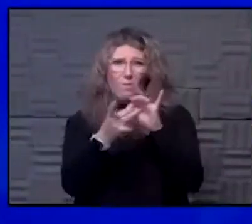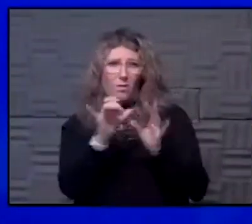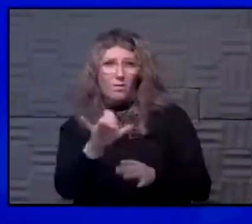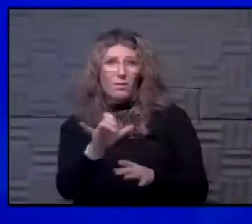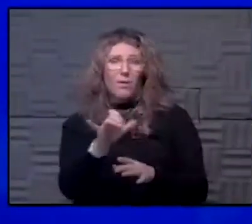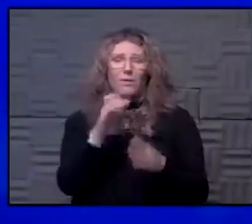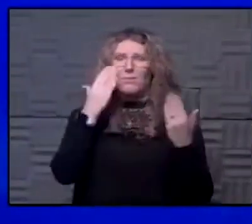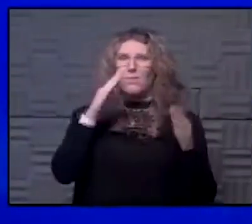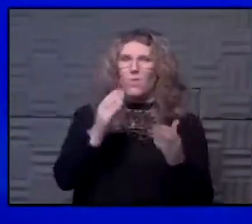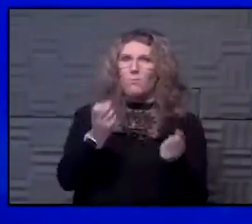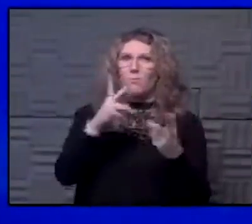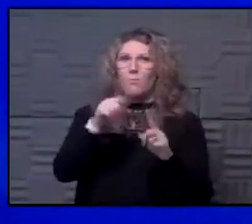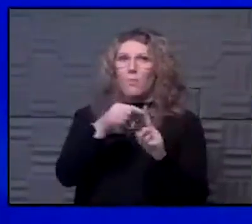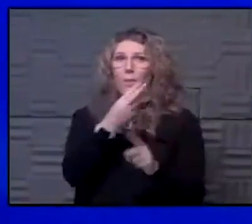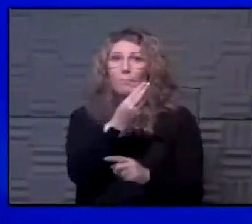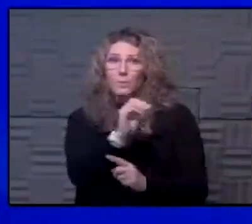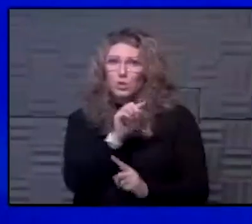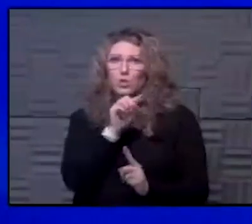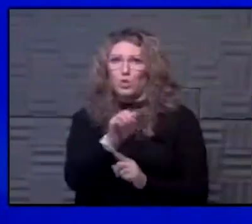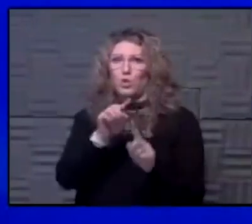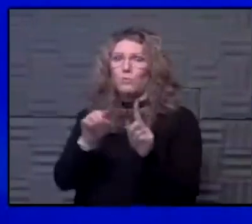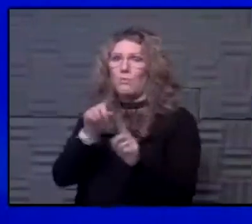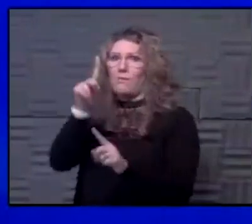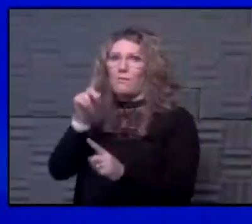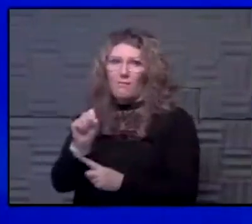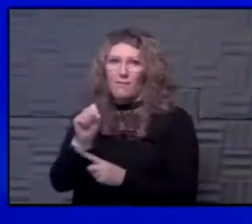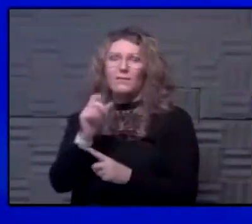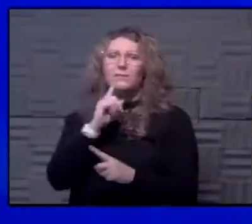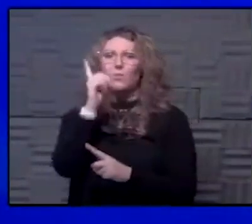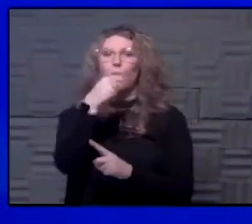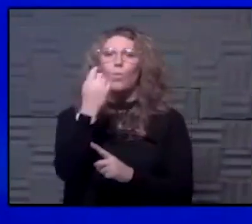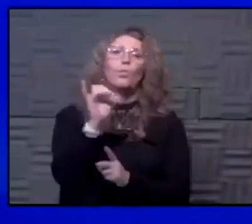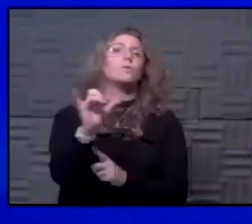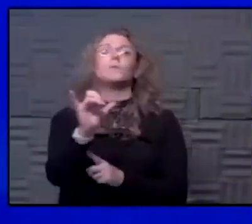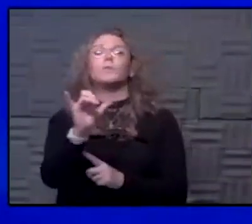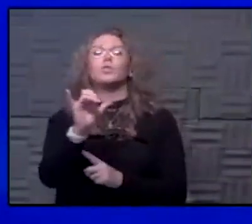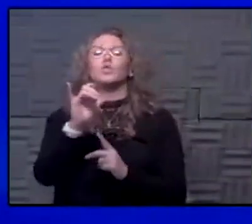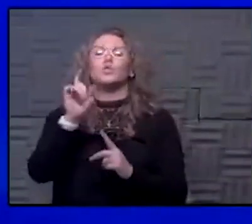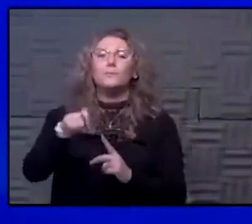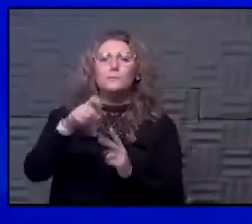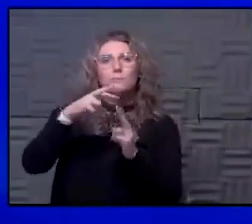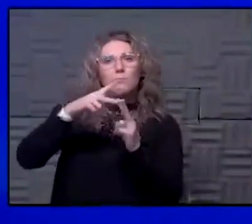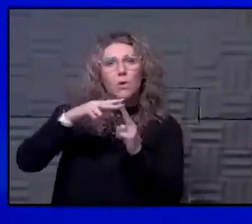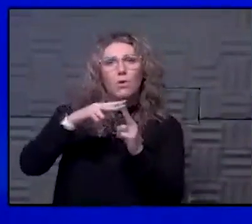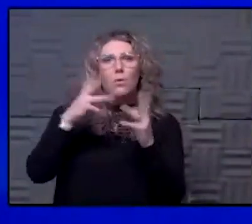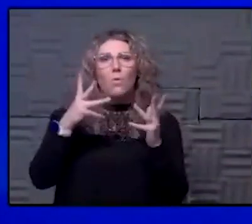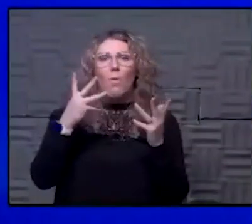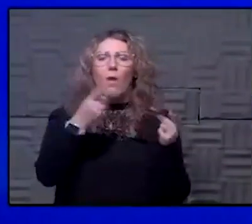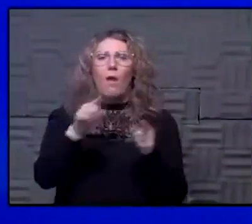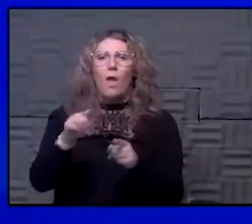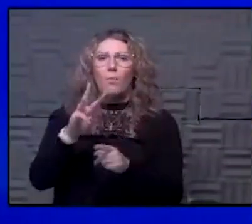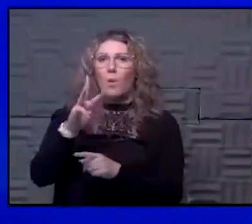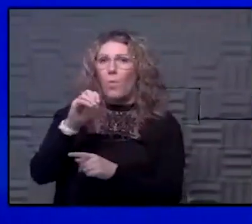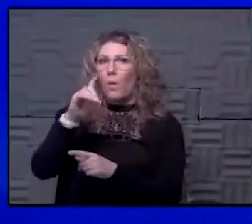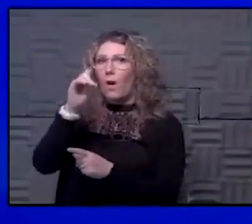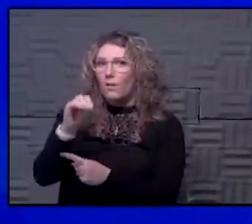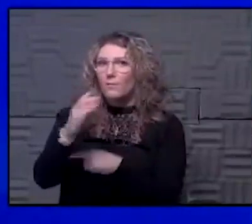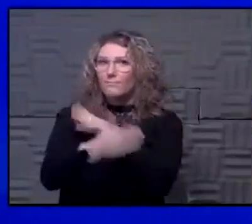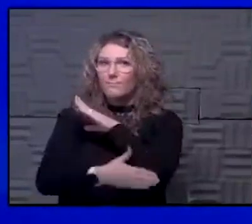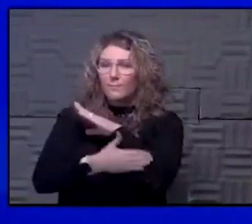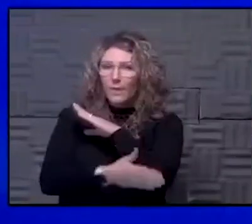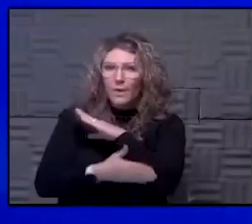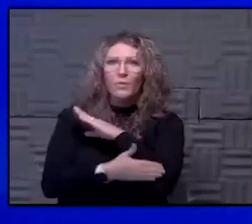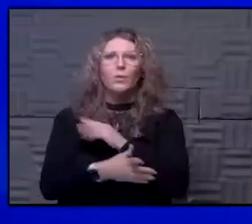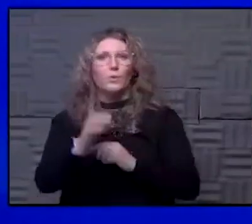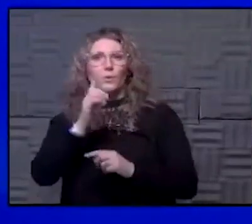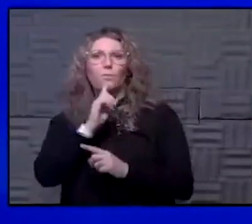as I do about Kansas, but clearly it looks like that you need a partnership. I think what's happened in Wyandotte County is a good example. Wyandotte